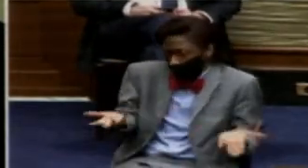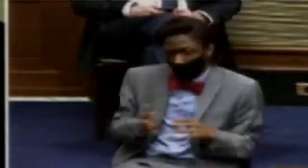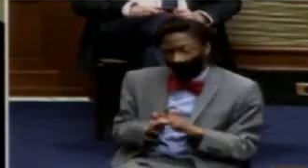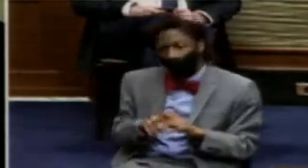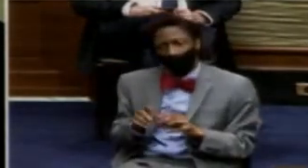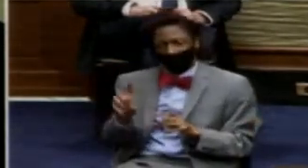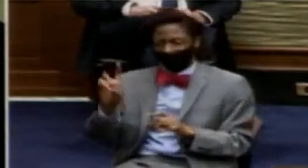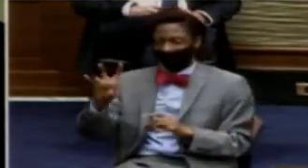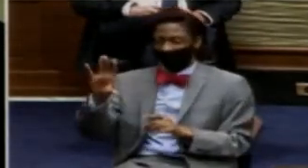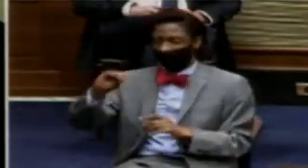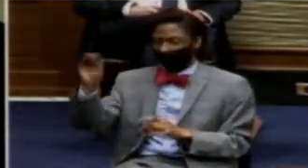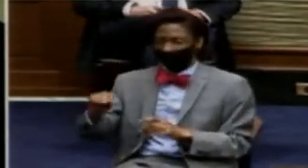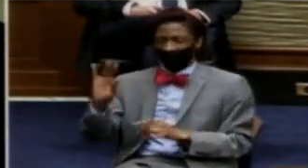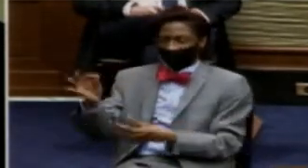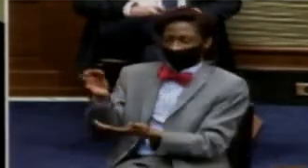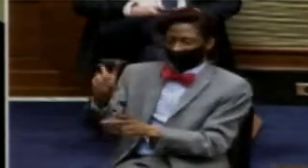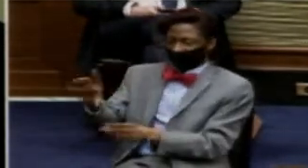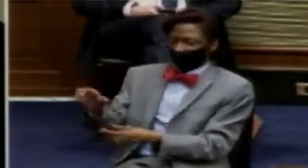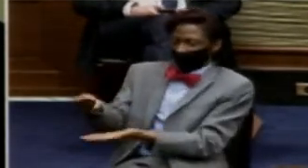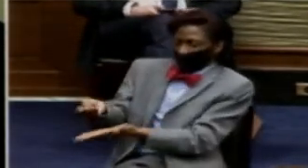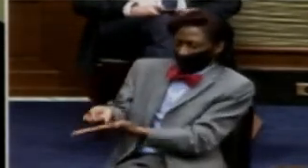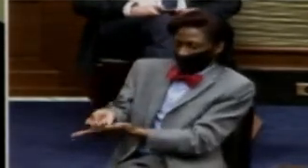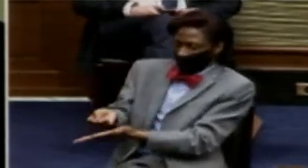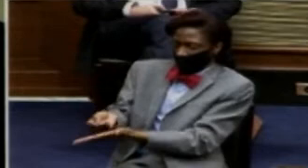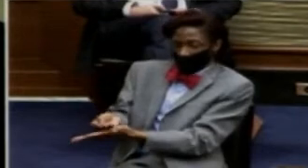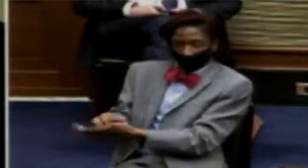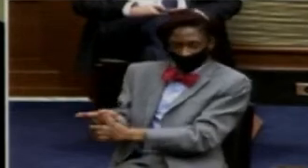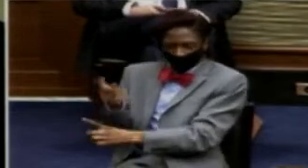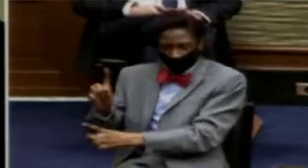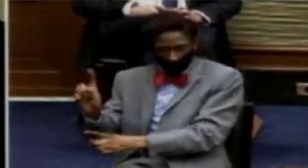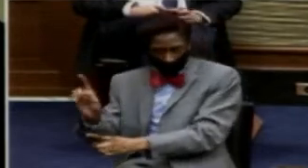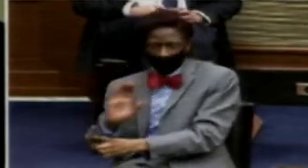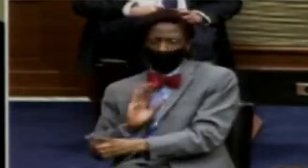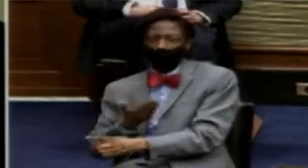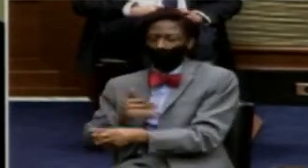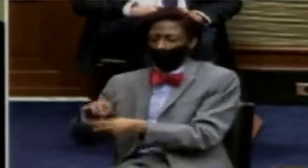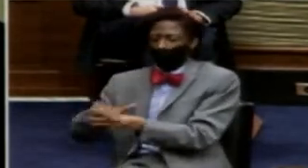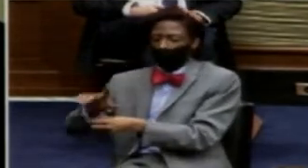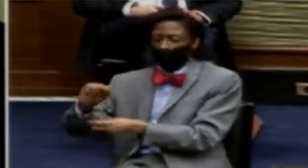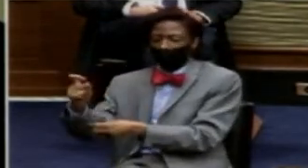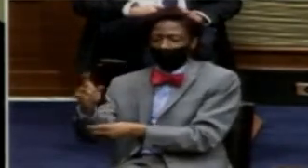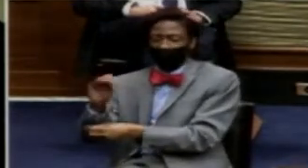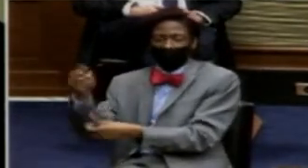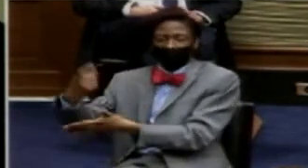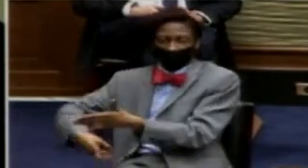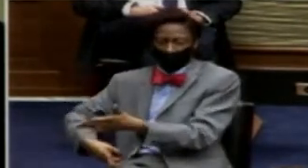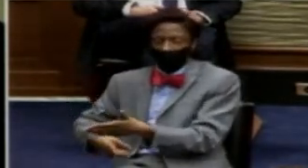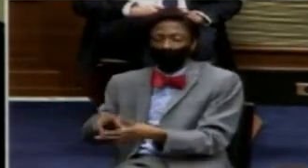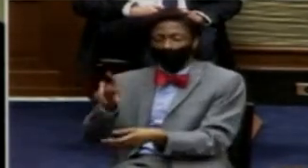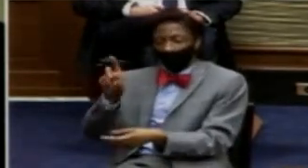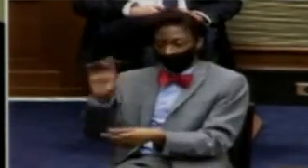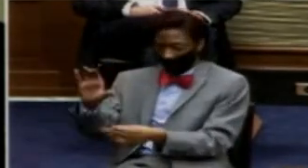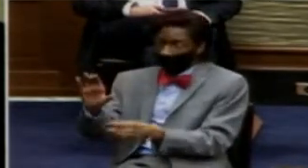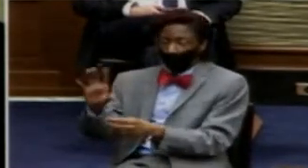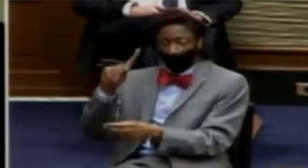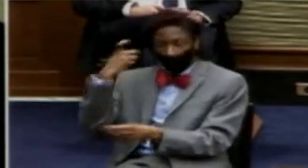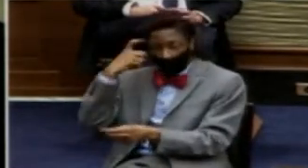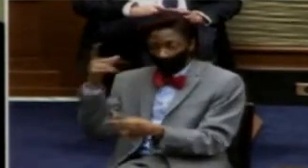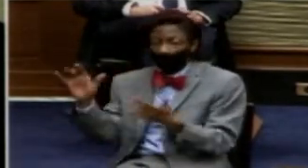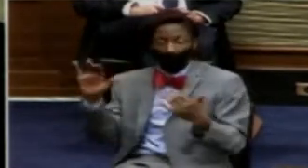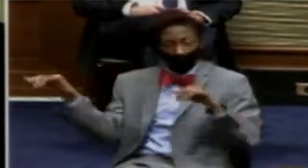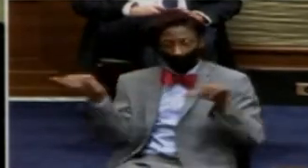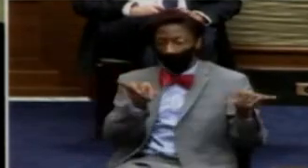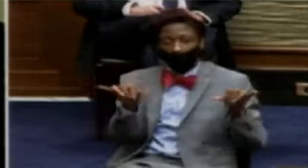75% of district revenue is generated from our local taxes and fees. The district budget is comparable to other states in its reliance